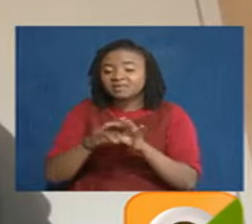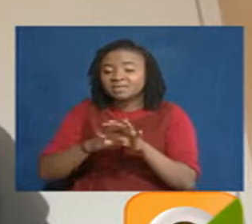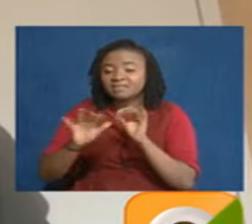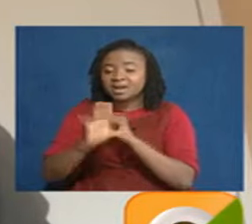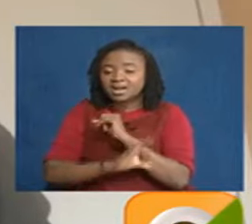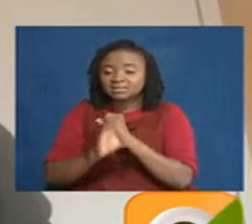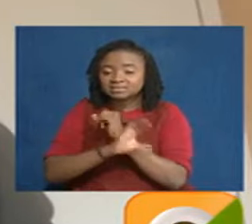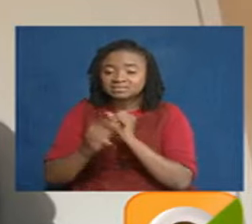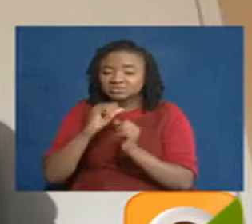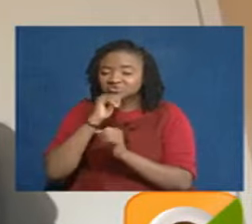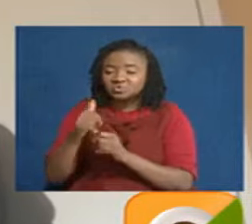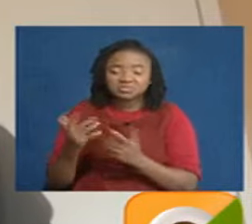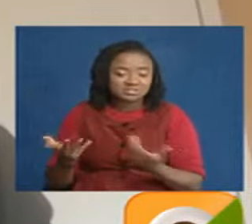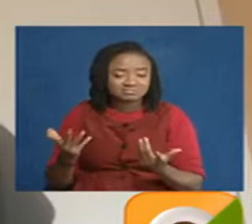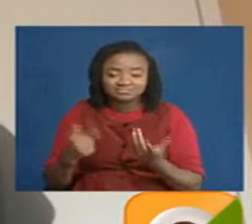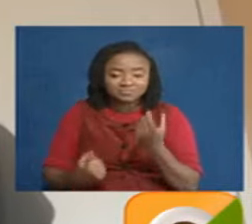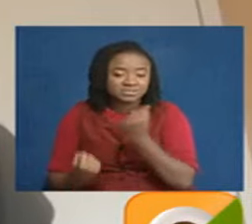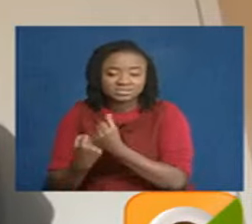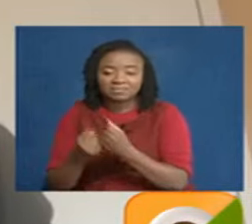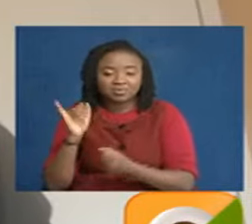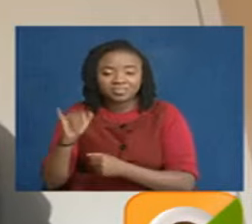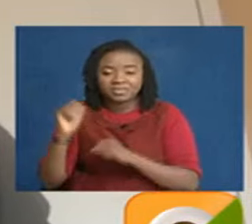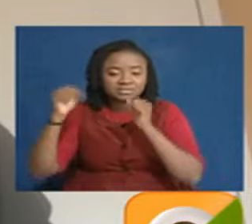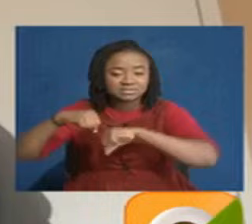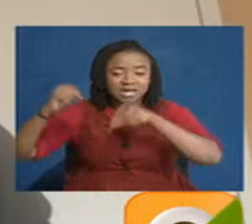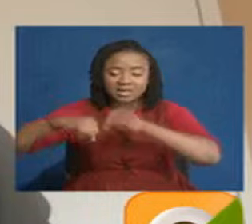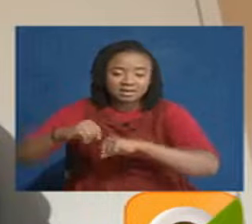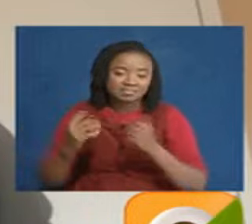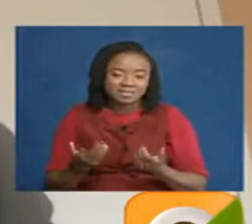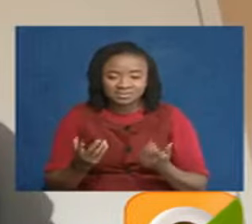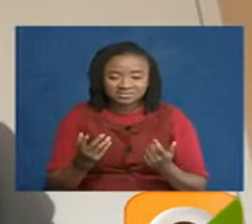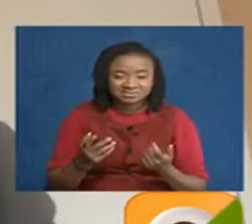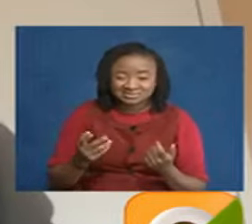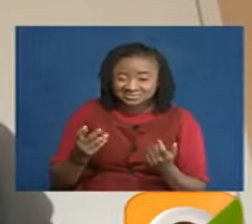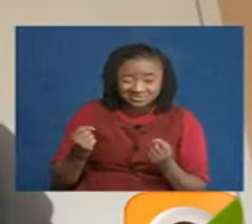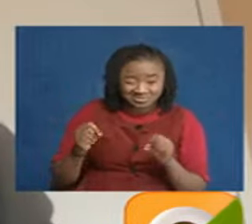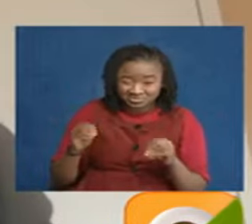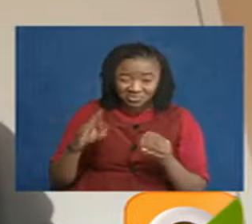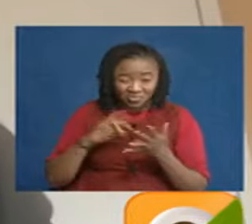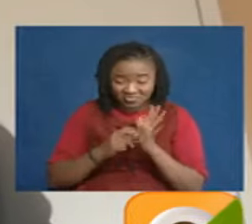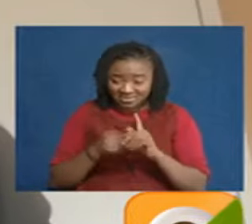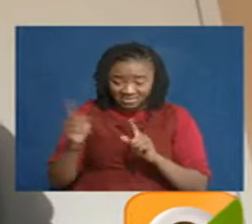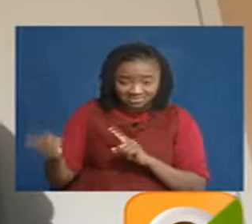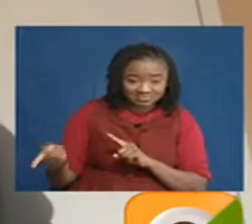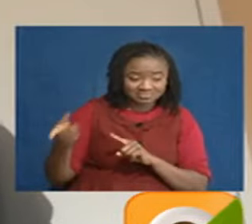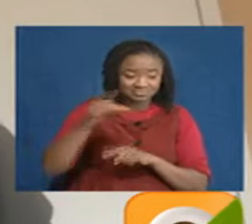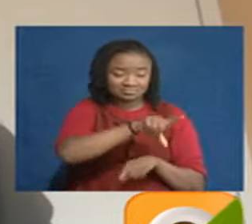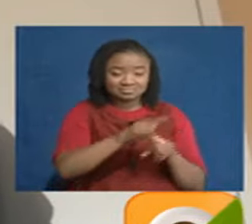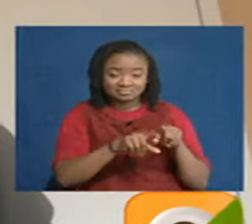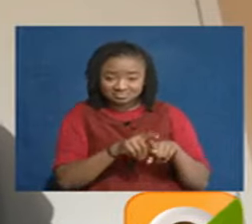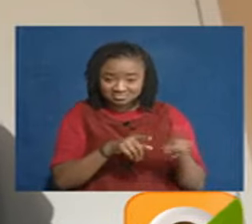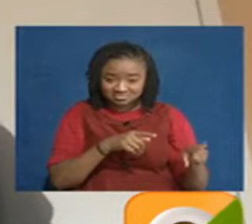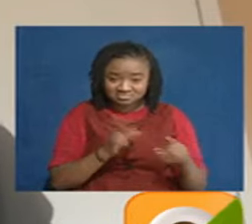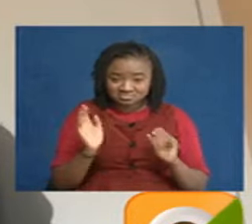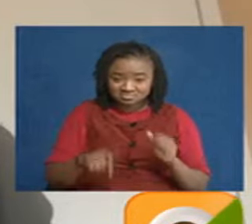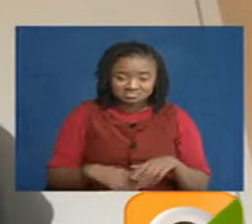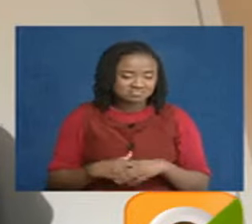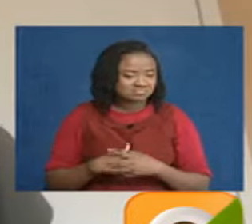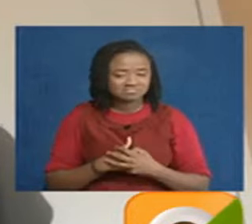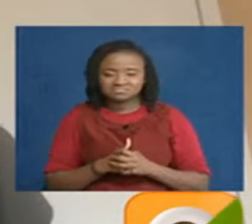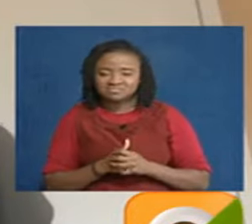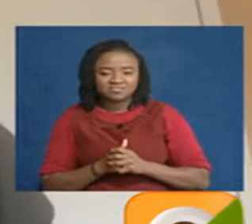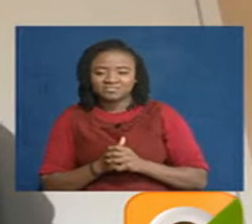restructuring how we protect peace and security in Africa will essentially be mere inclusion and not